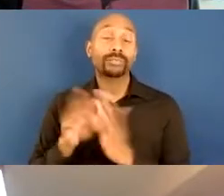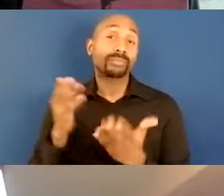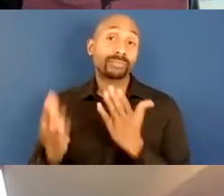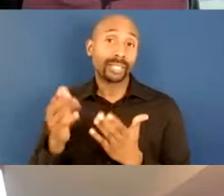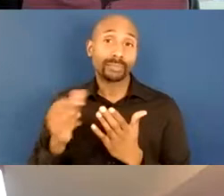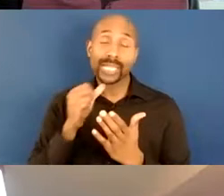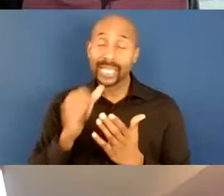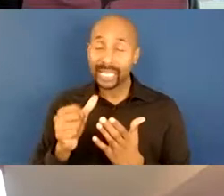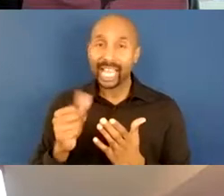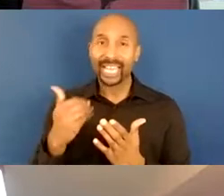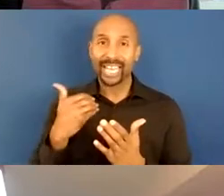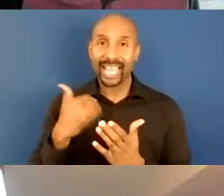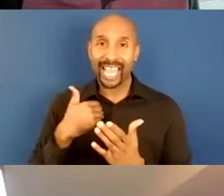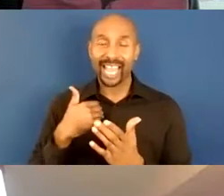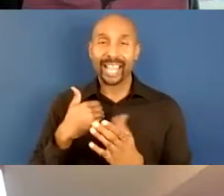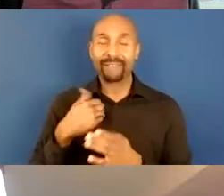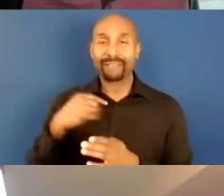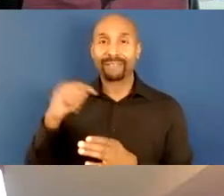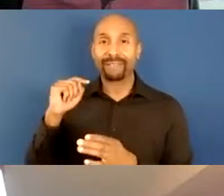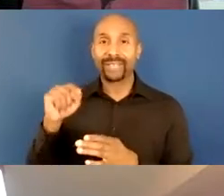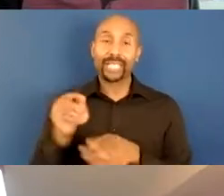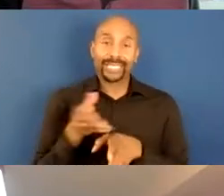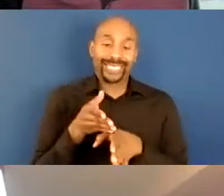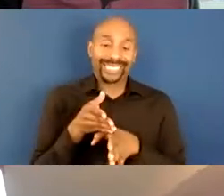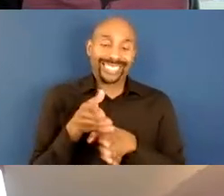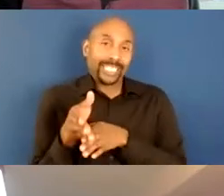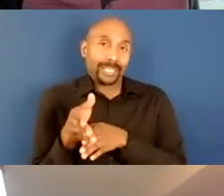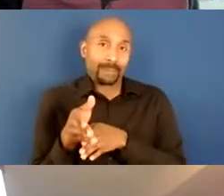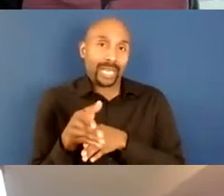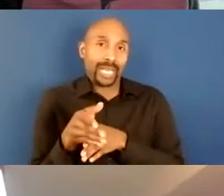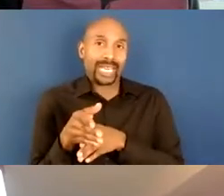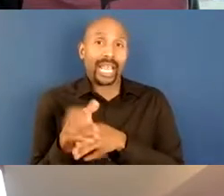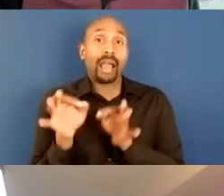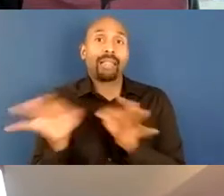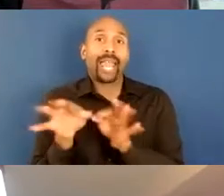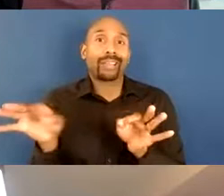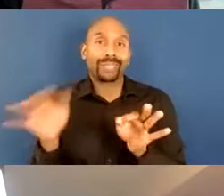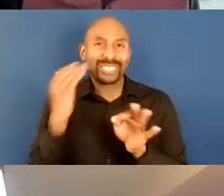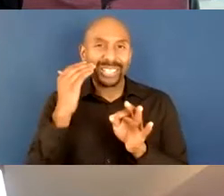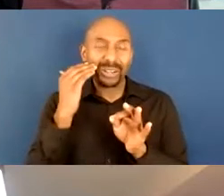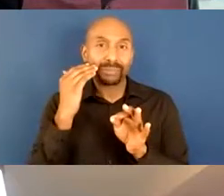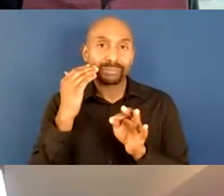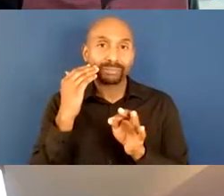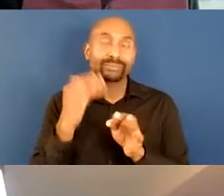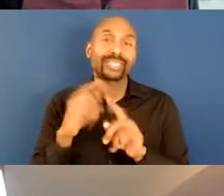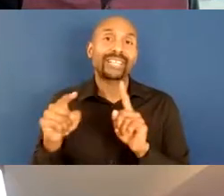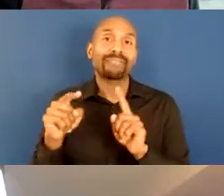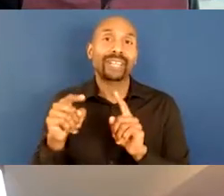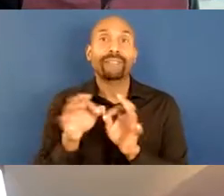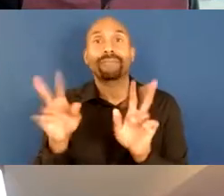necessarily have the disciplinary lingo, as it were, all of the catchphrases and versed